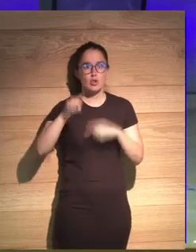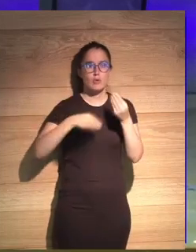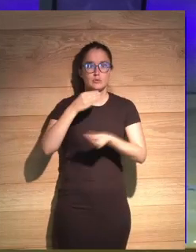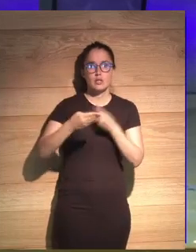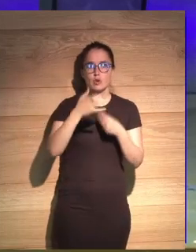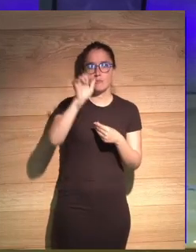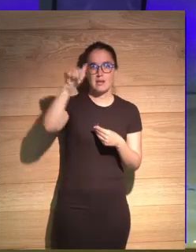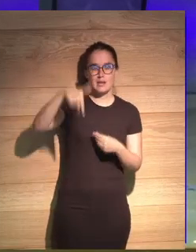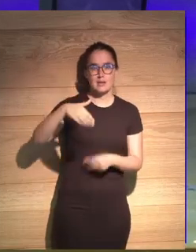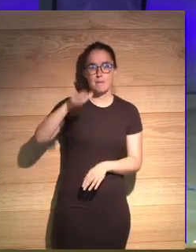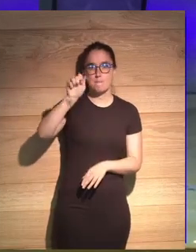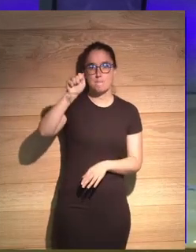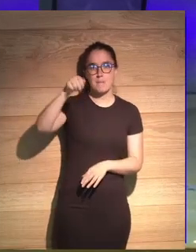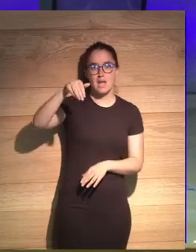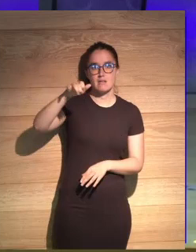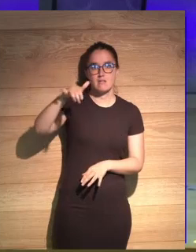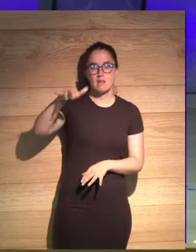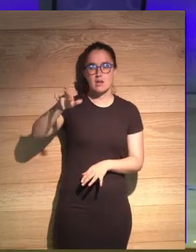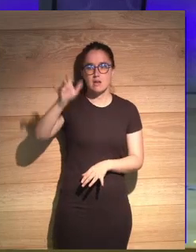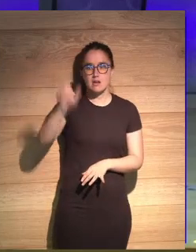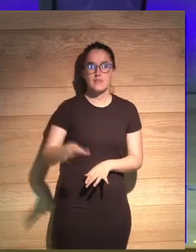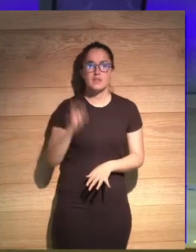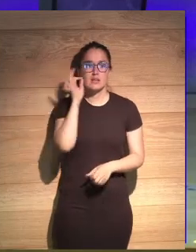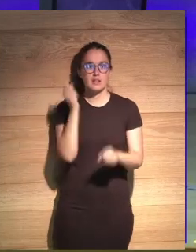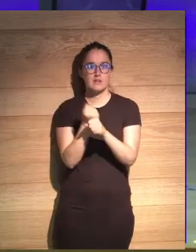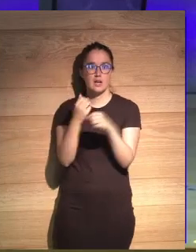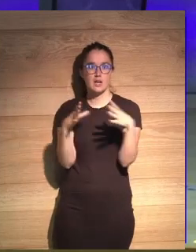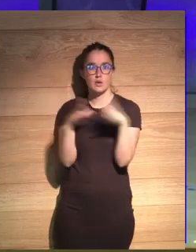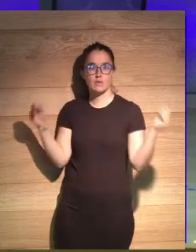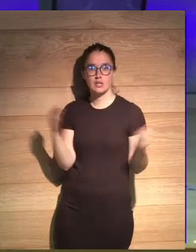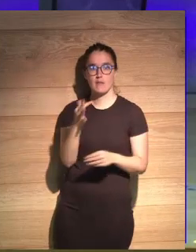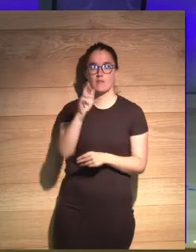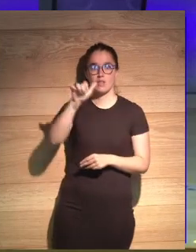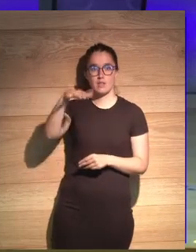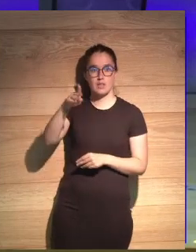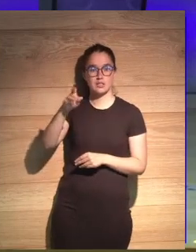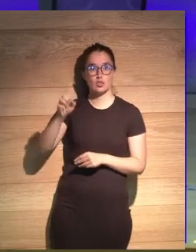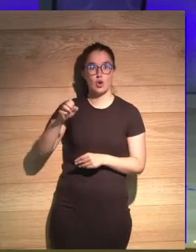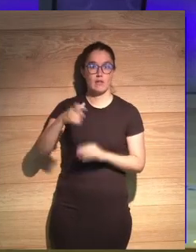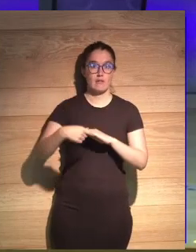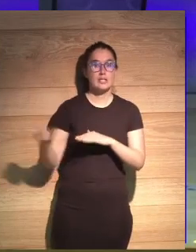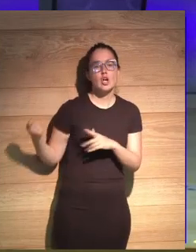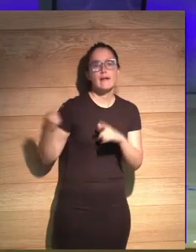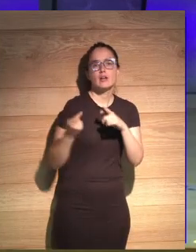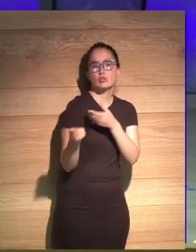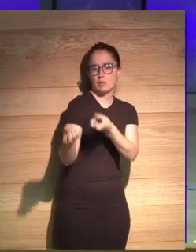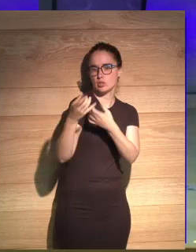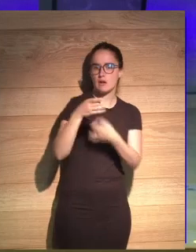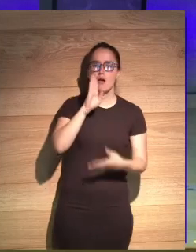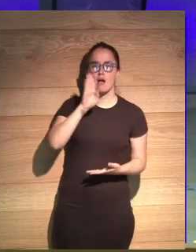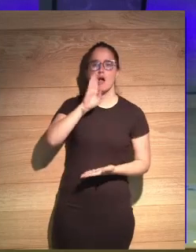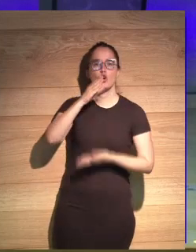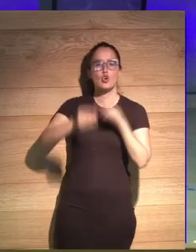about 12:30 or 25 to 1. We will be seeing Belén